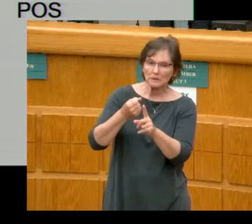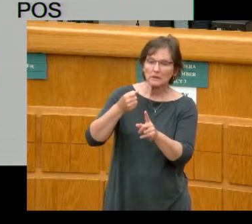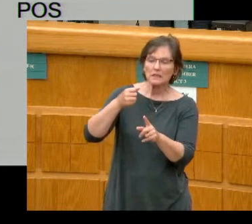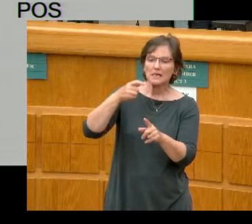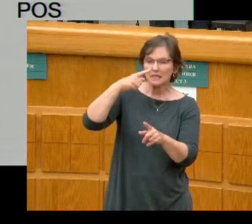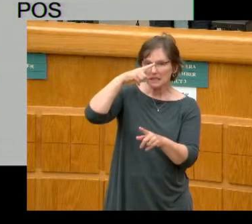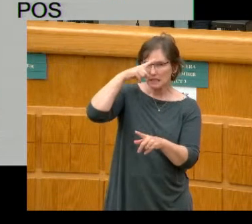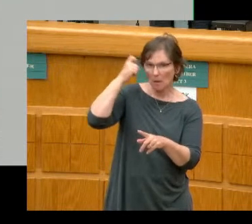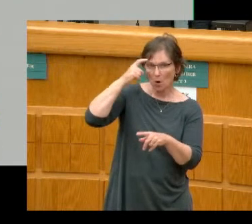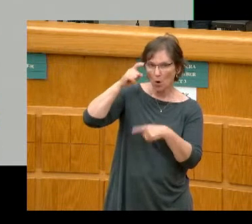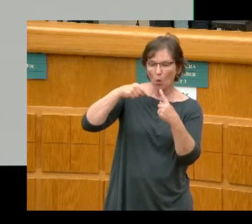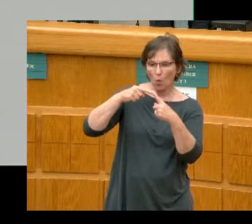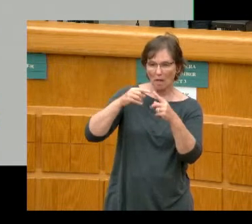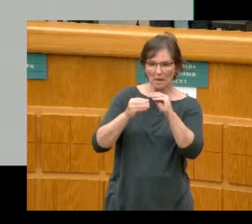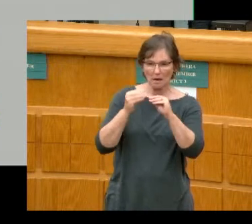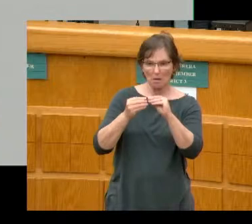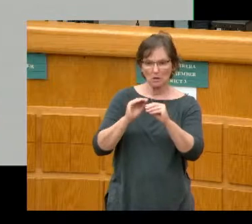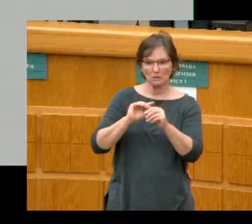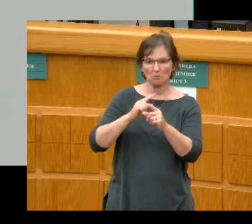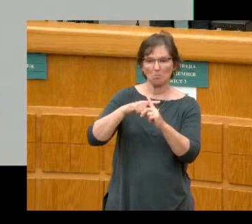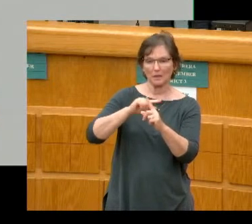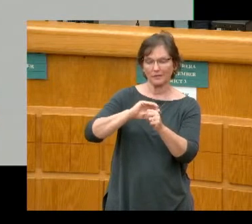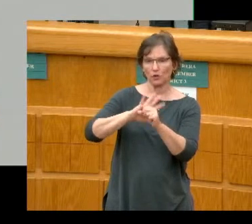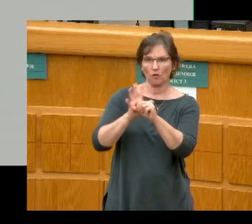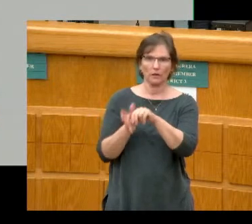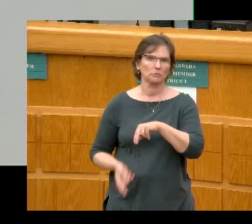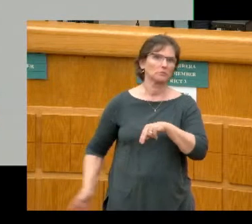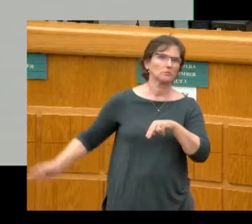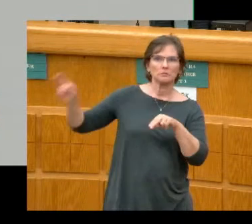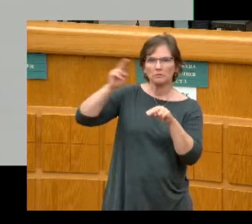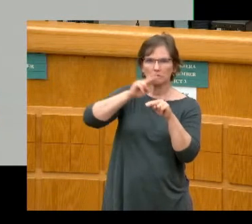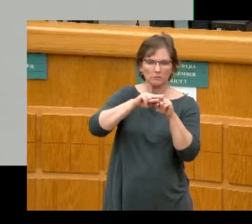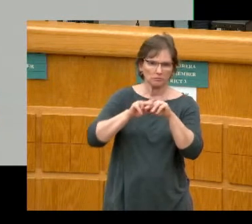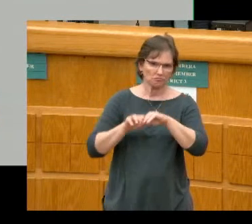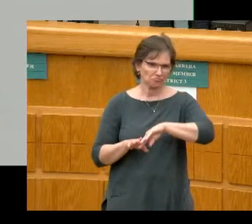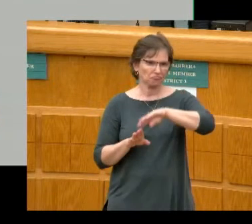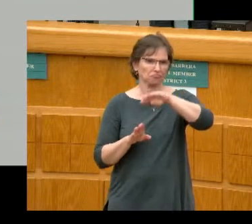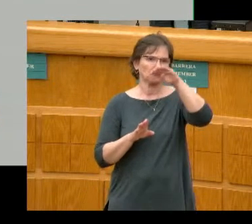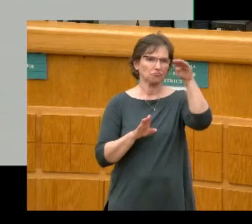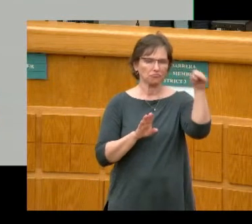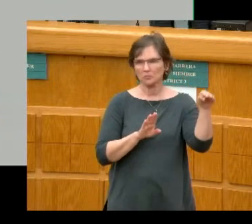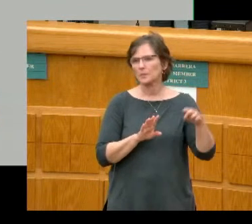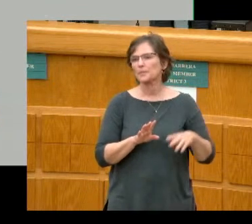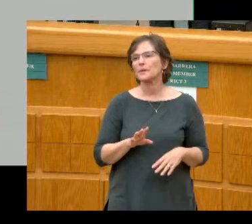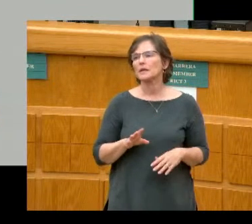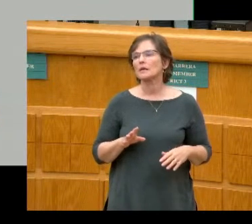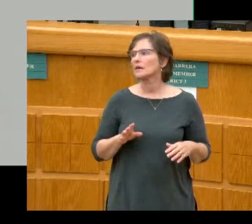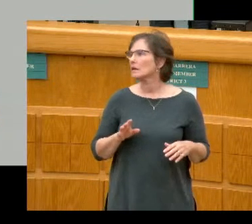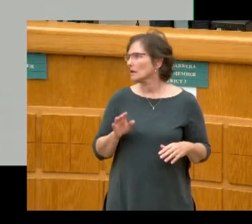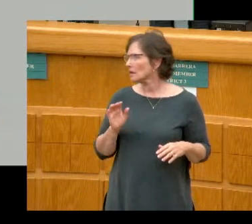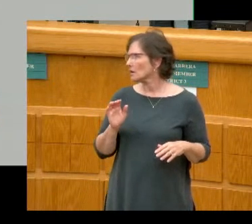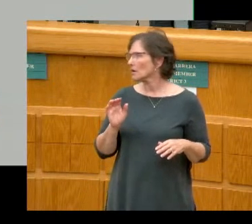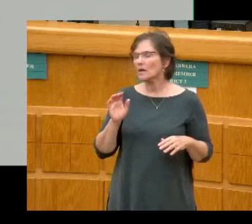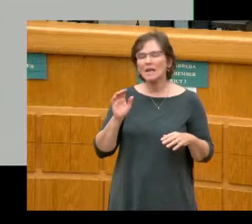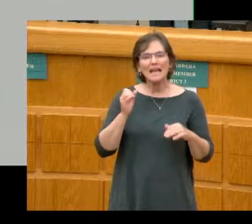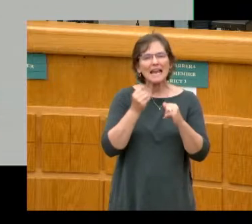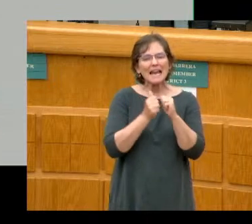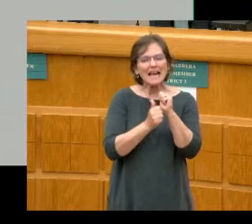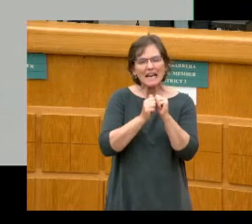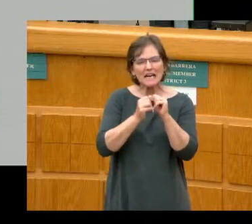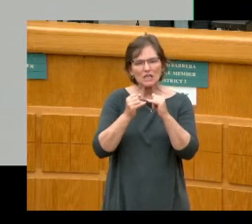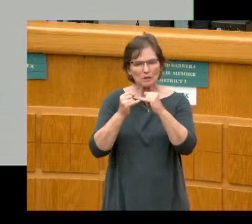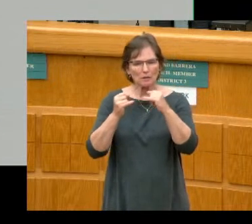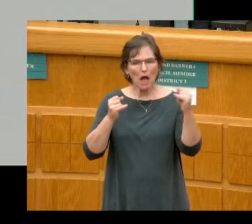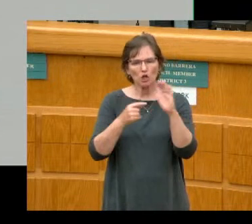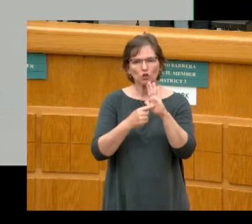are at 75% capacity and bars are at 50% capacity. And this is the same level of openness as when we went into